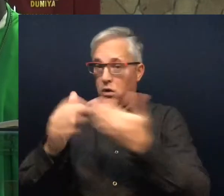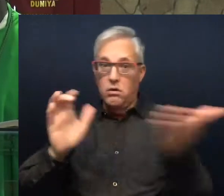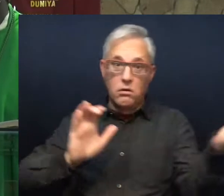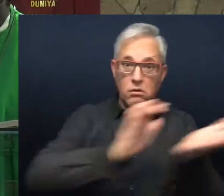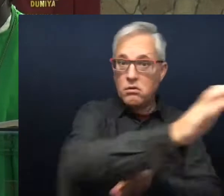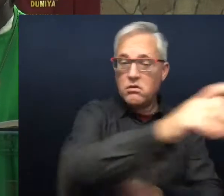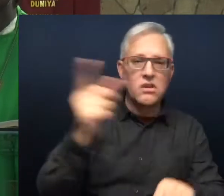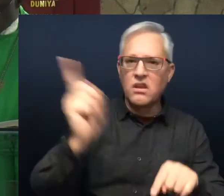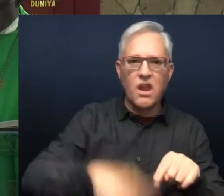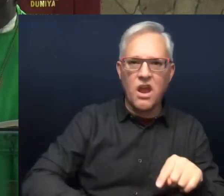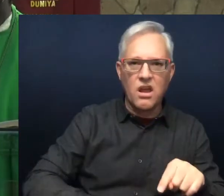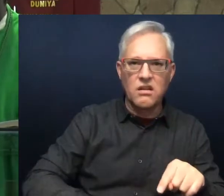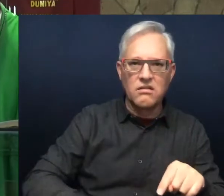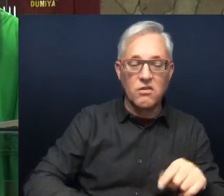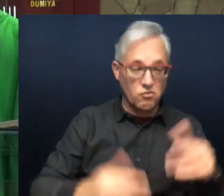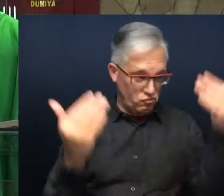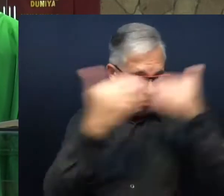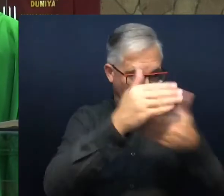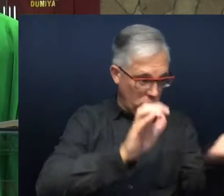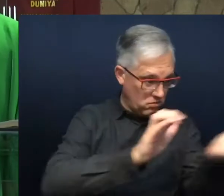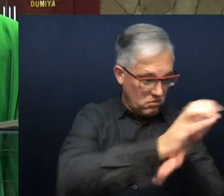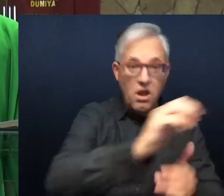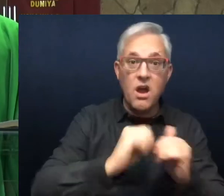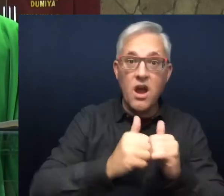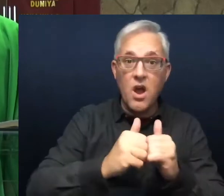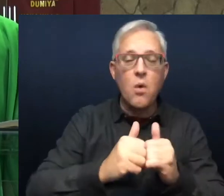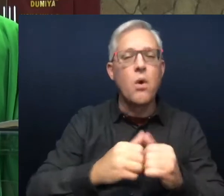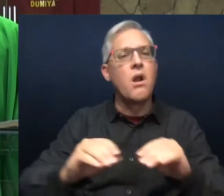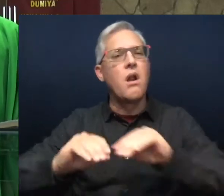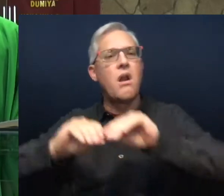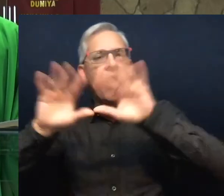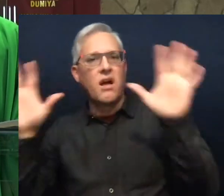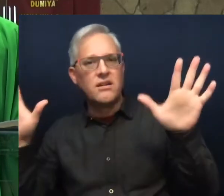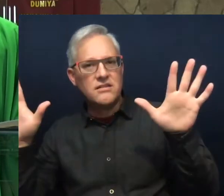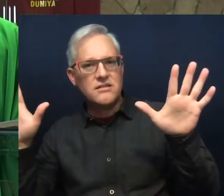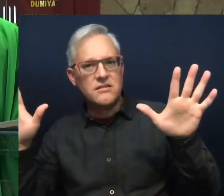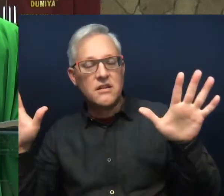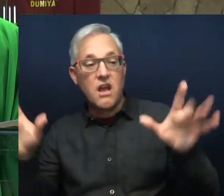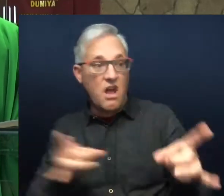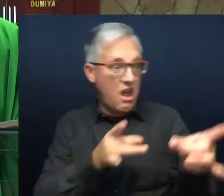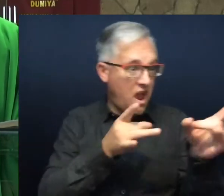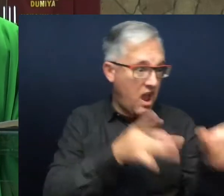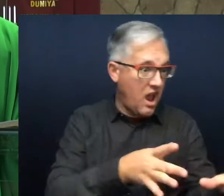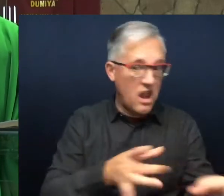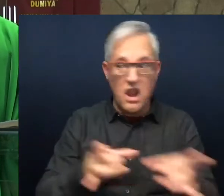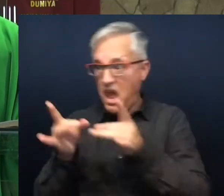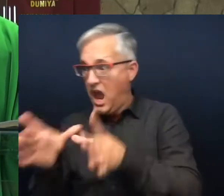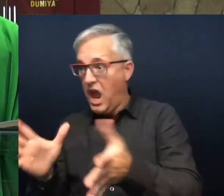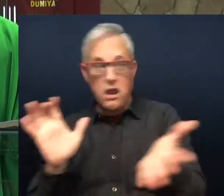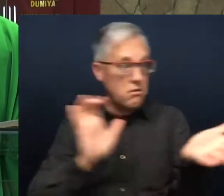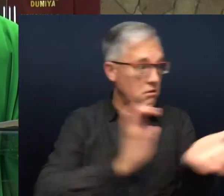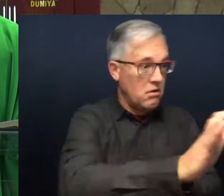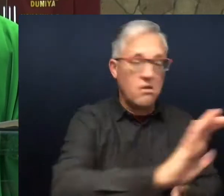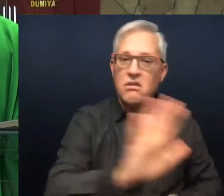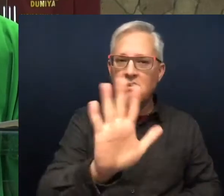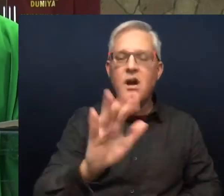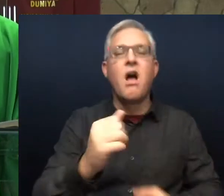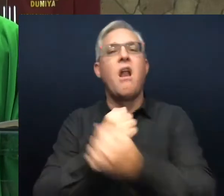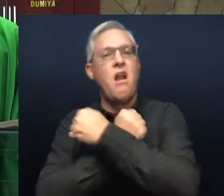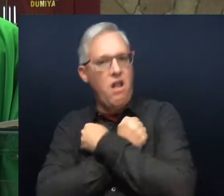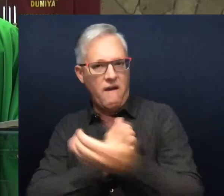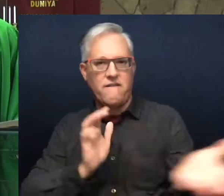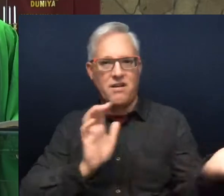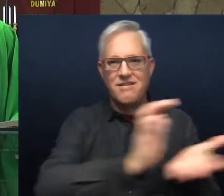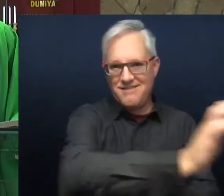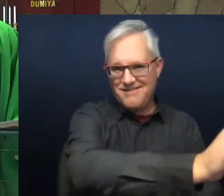cannot drive out hate. Only love can do that," says Martin Luther King Jr.